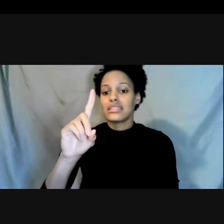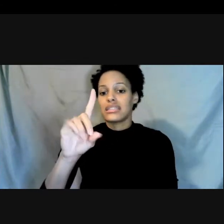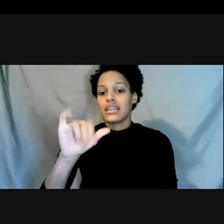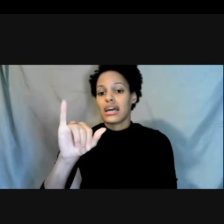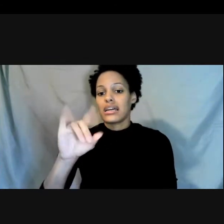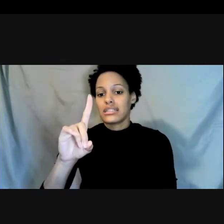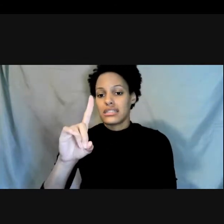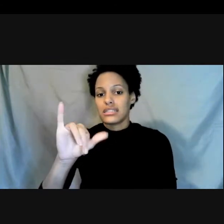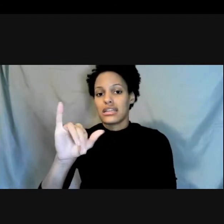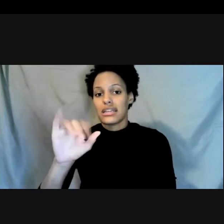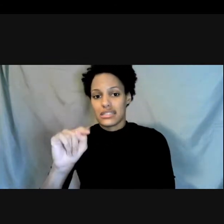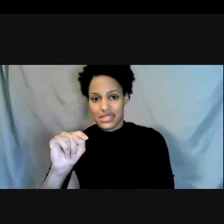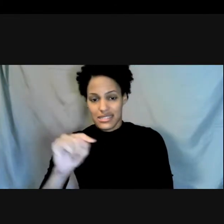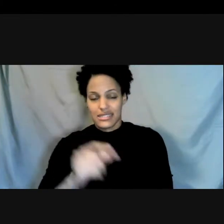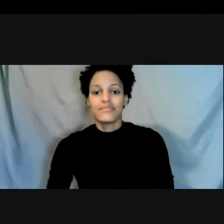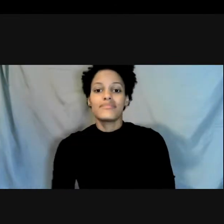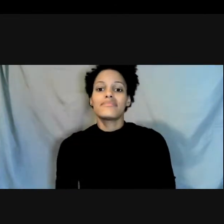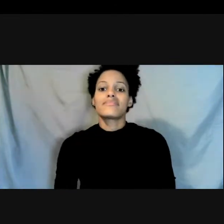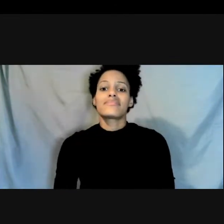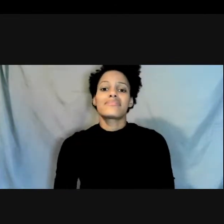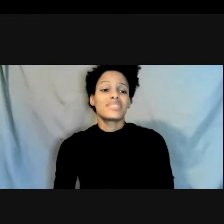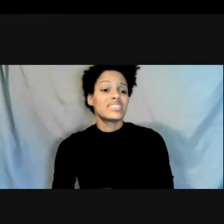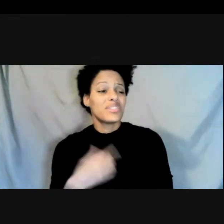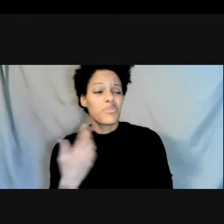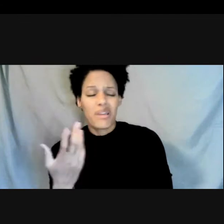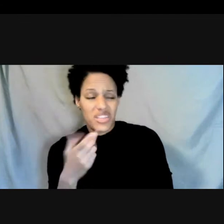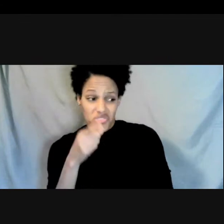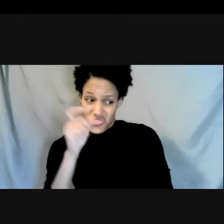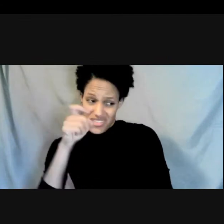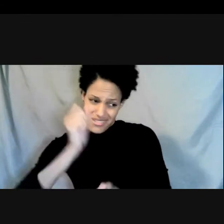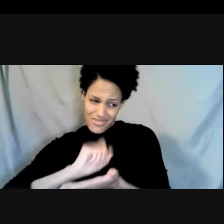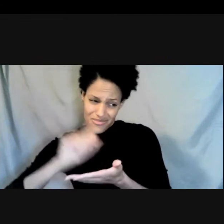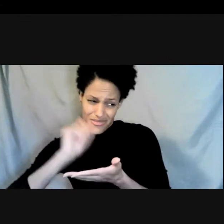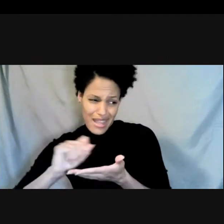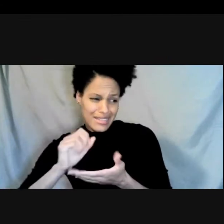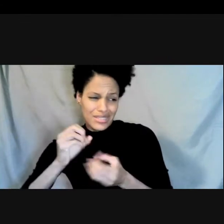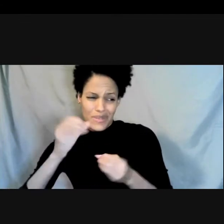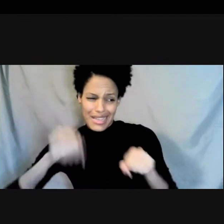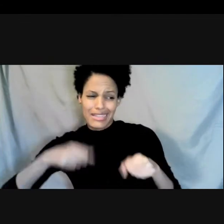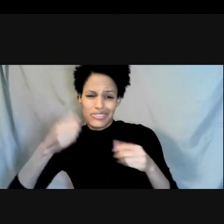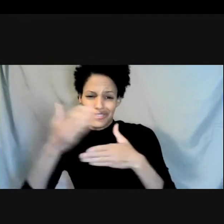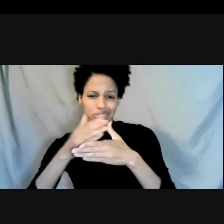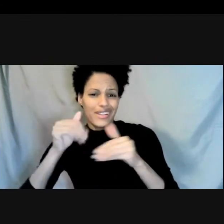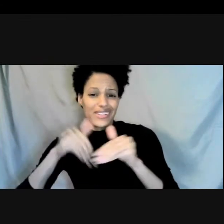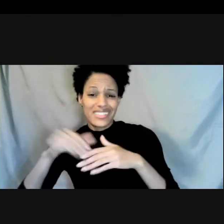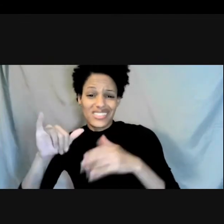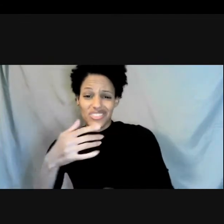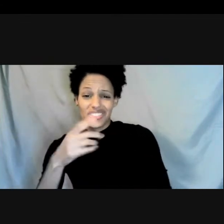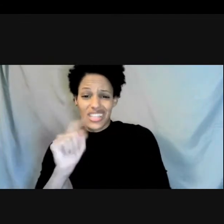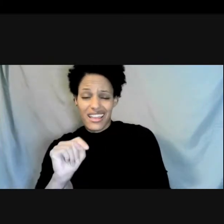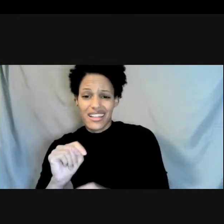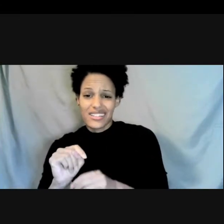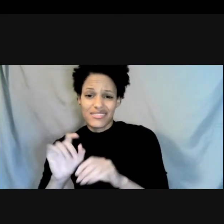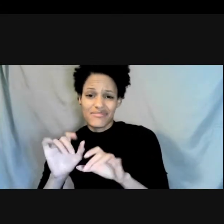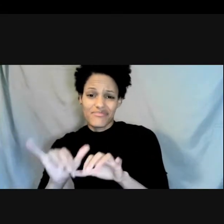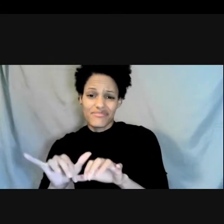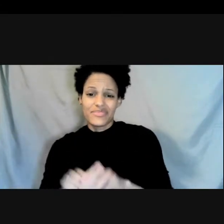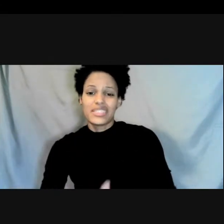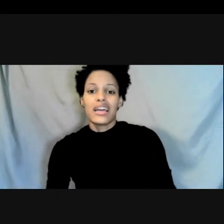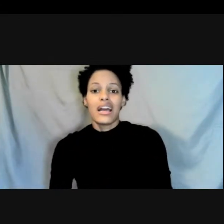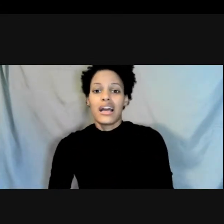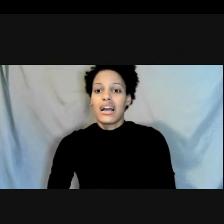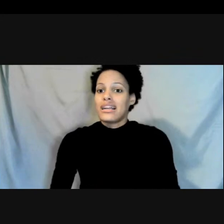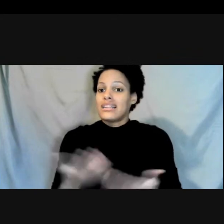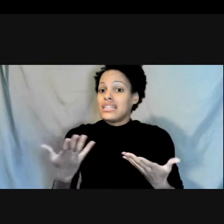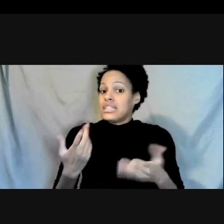Crickidit. You're gonna have to write it. Yeah. And so we share it in the chat. Yeah. All right. It's time. It's time